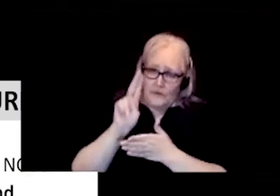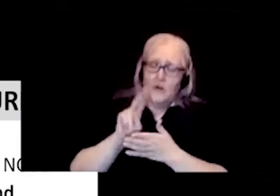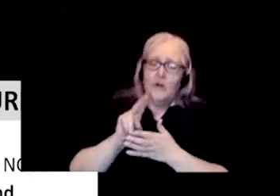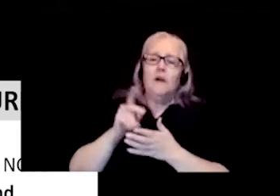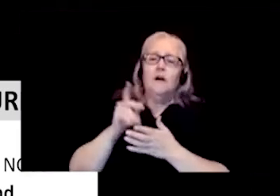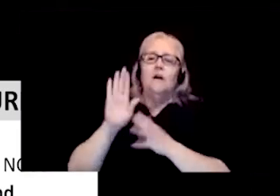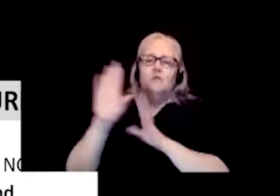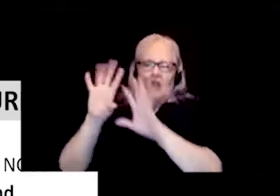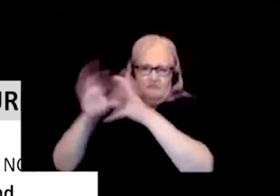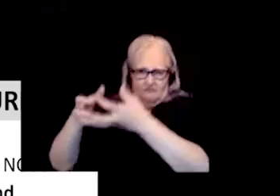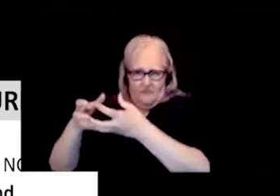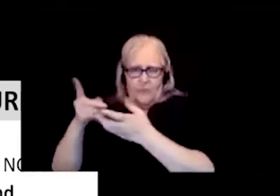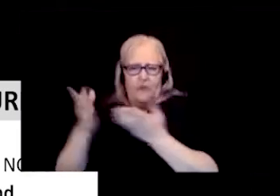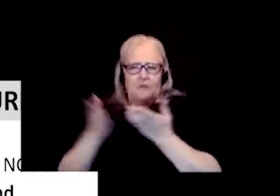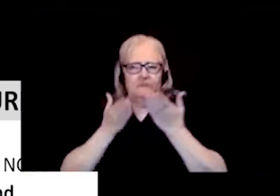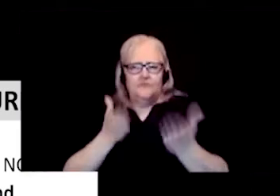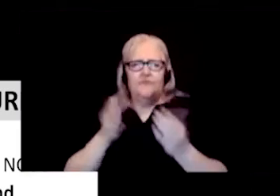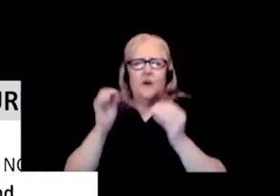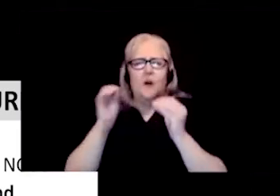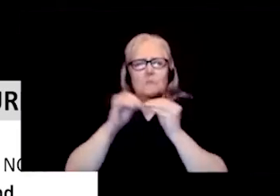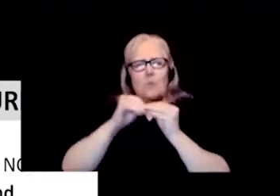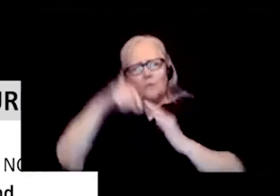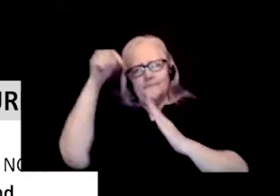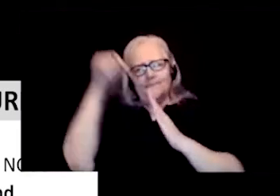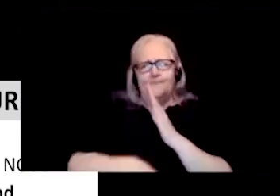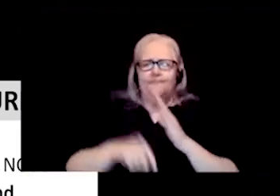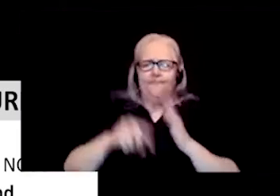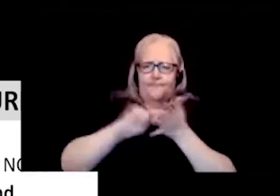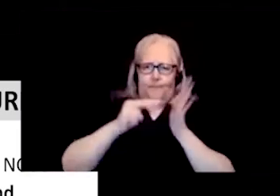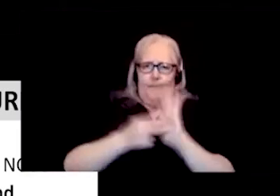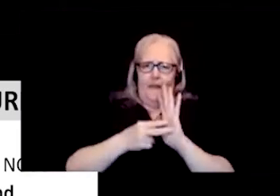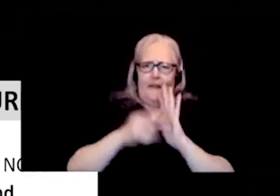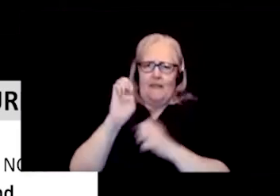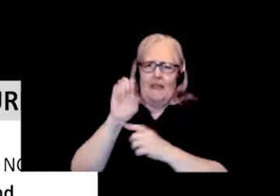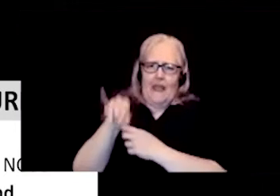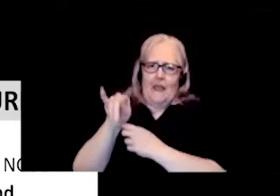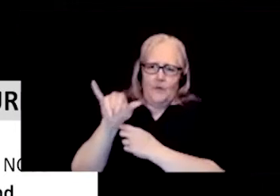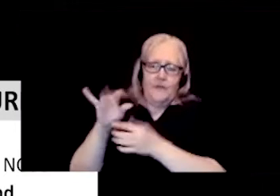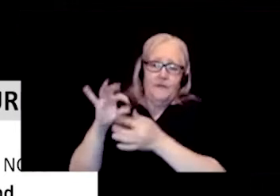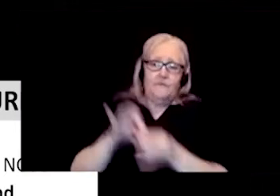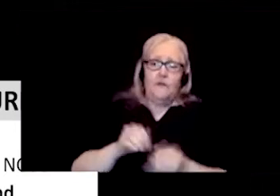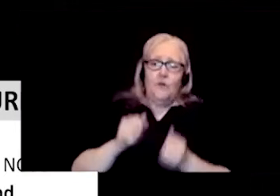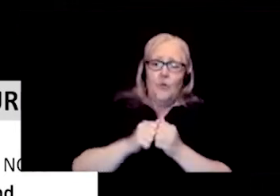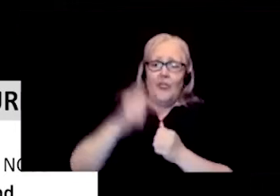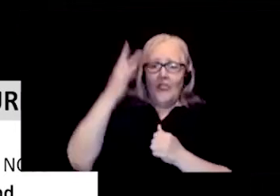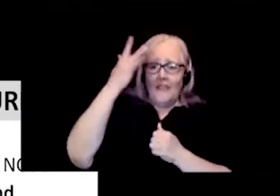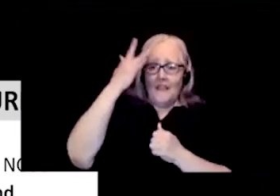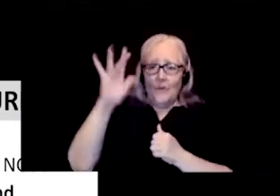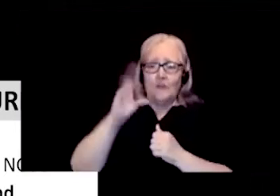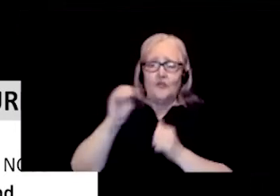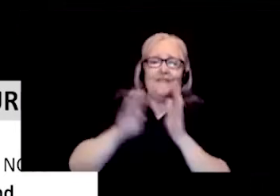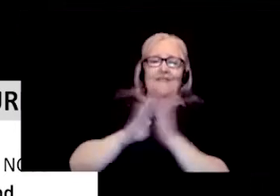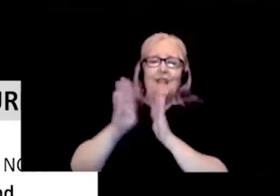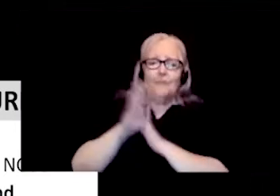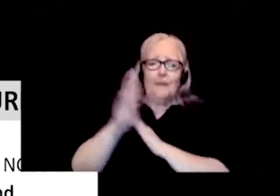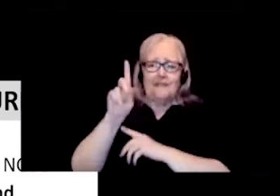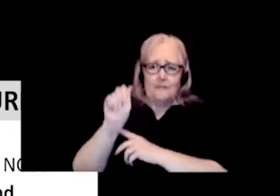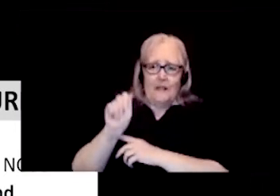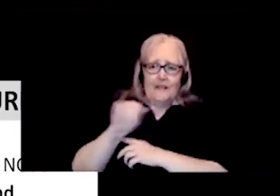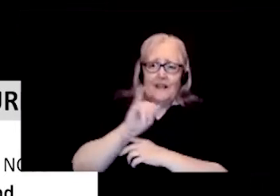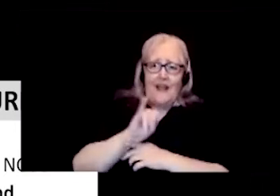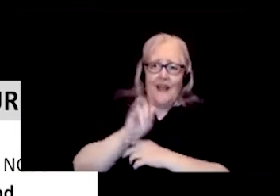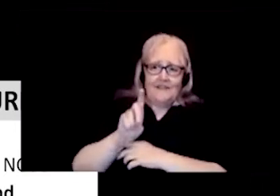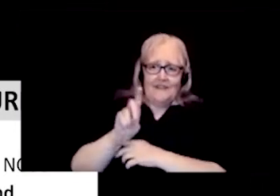comprehensive definition of equity relative to intellectual and developmental disabilities as the absence of